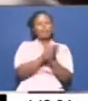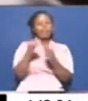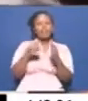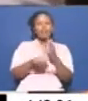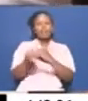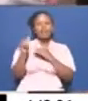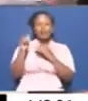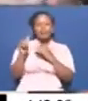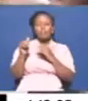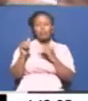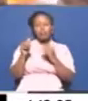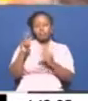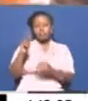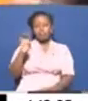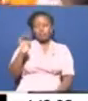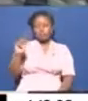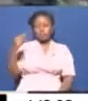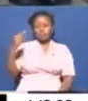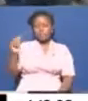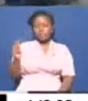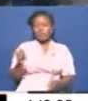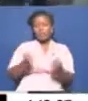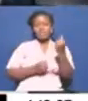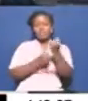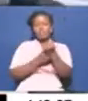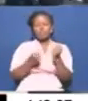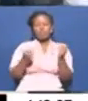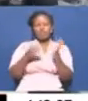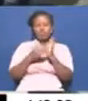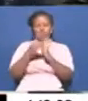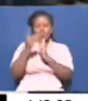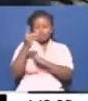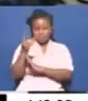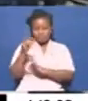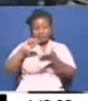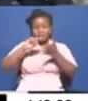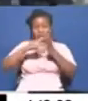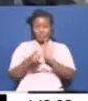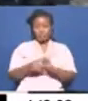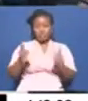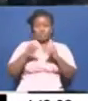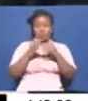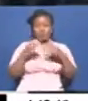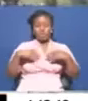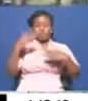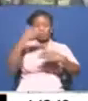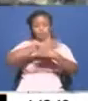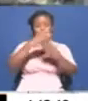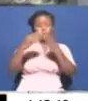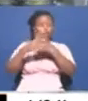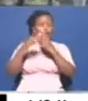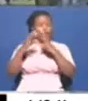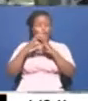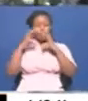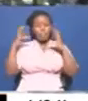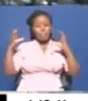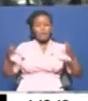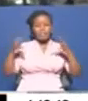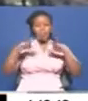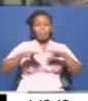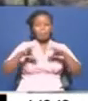in support of infrastructure development. The project has seen construction of a major fresh produce market in the